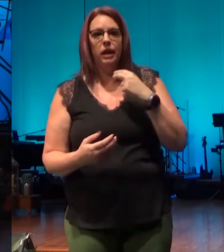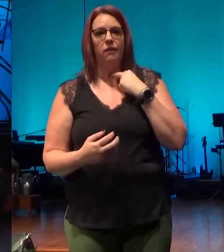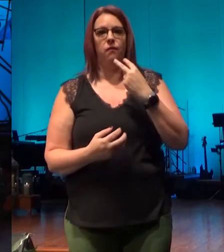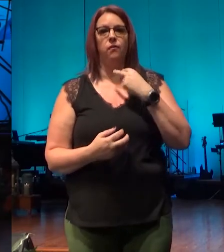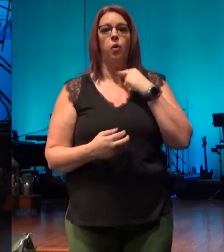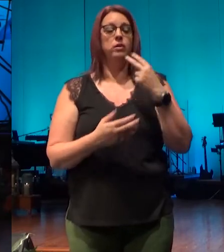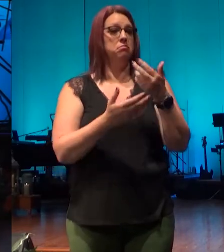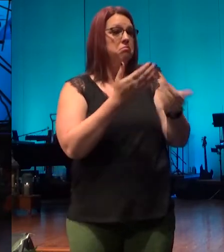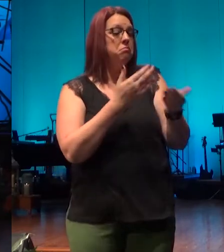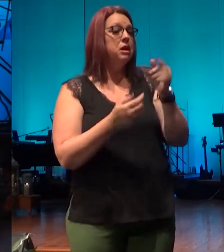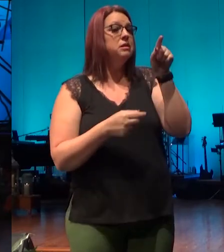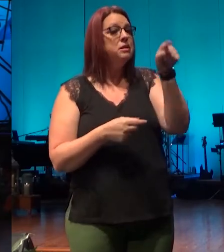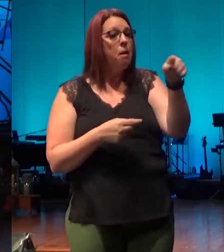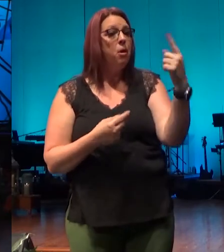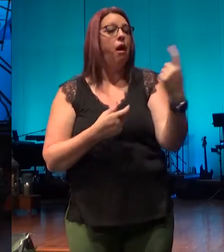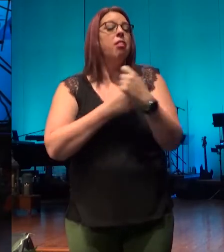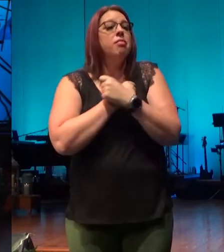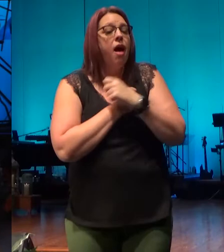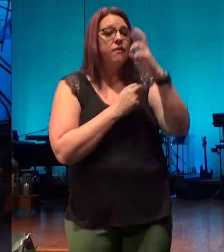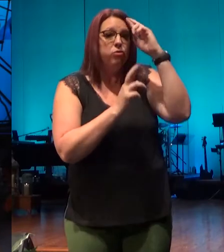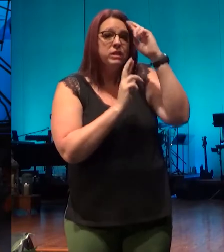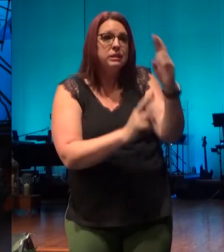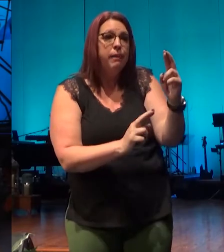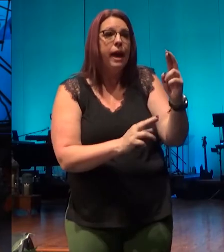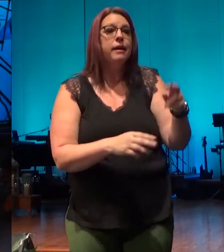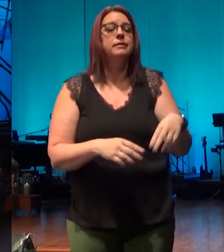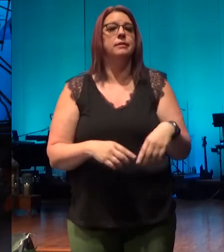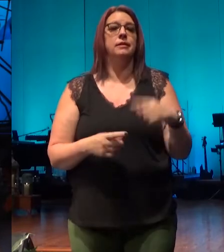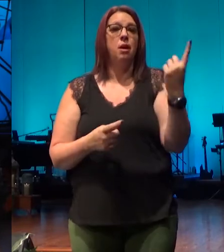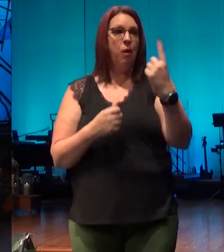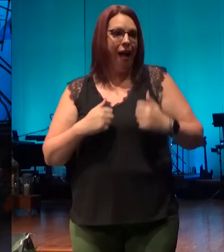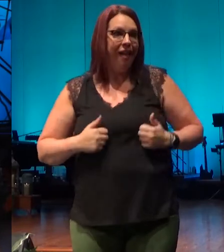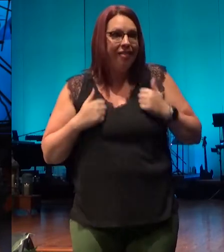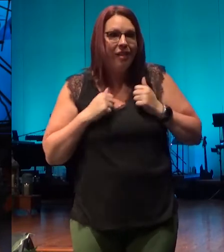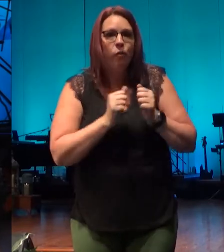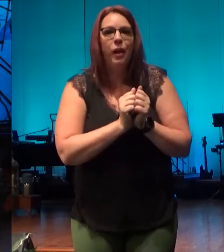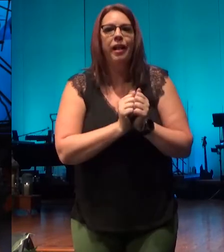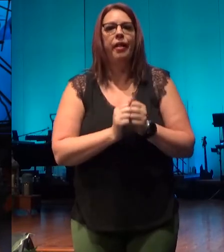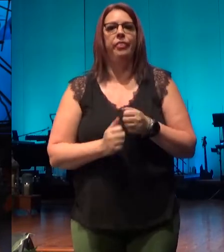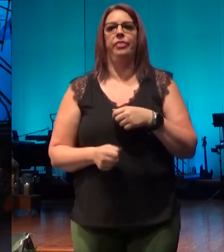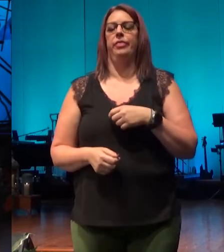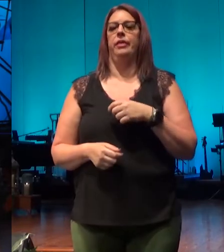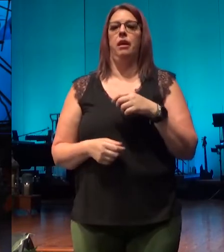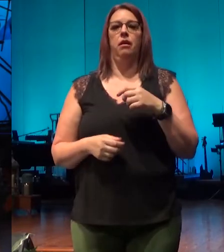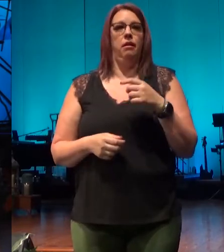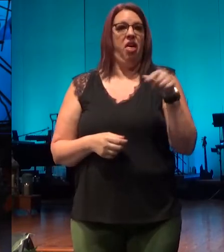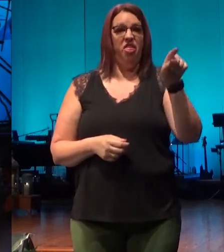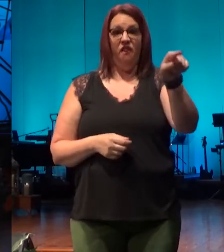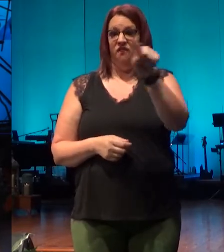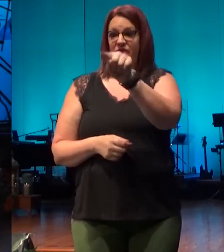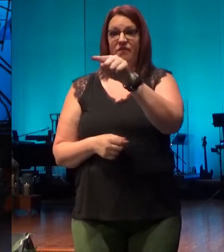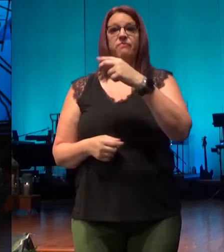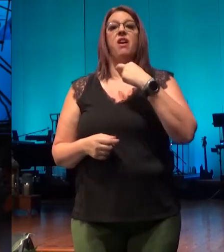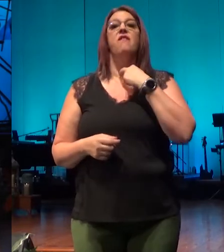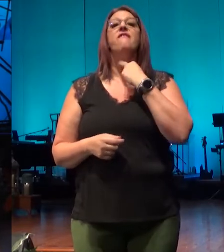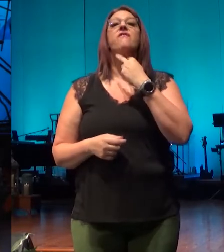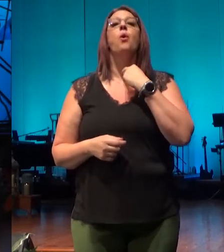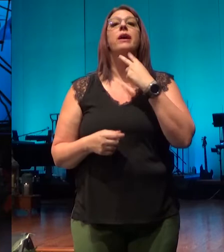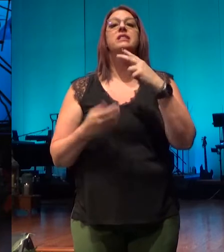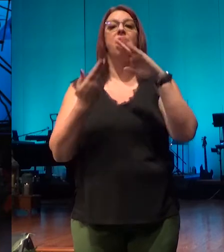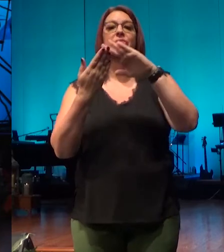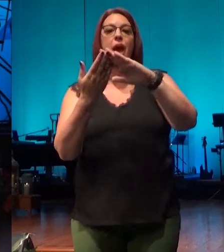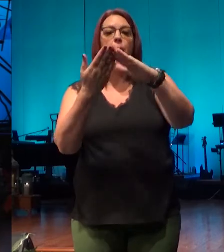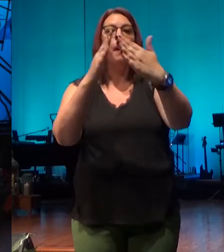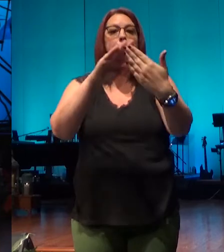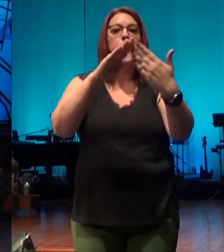of someone that I love and respect, someone that I live with, the voice of the collective, the voice of some world